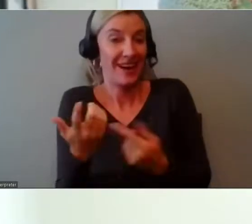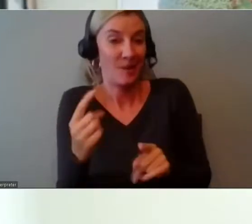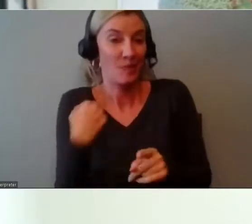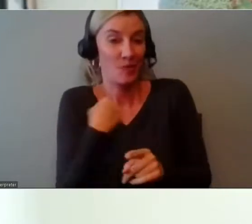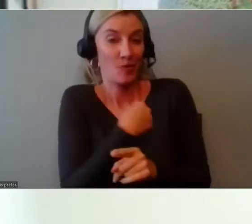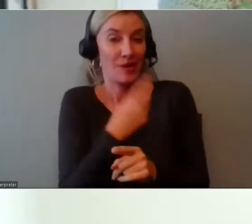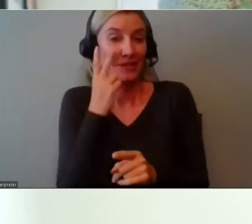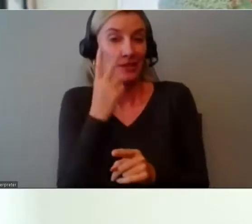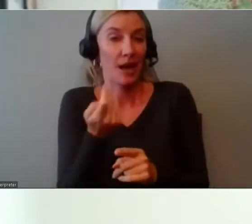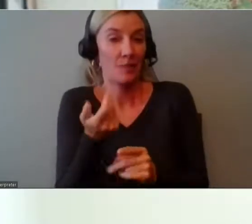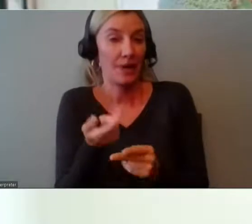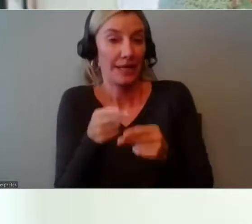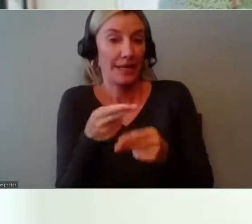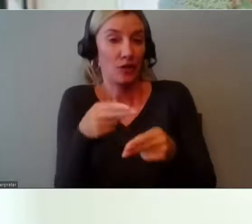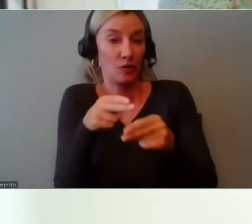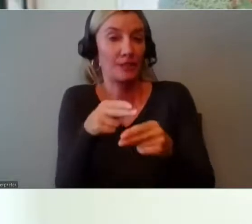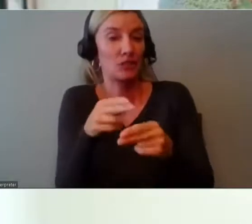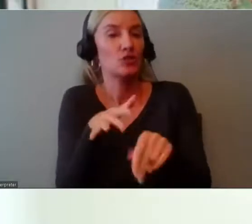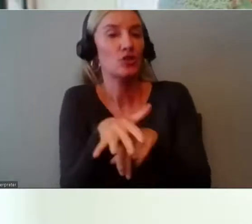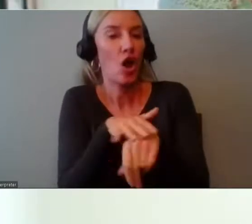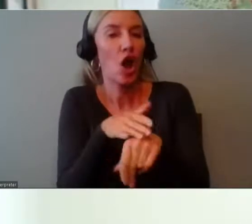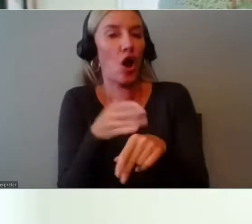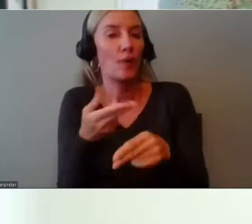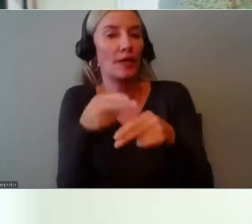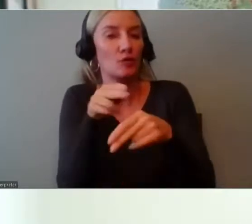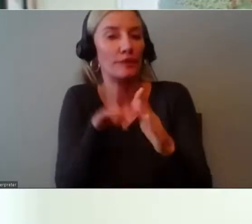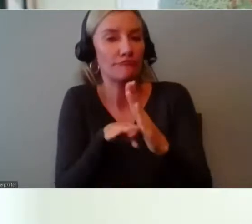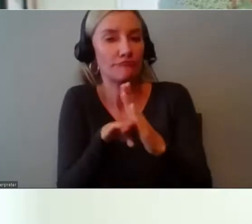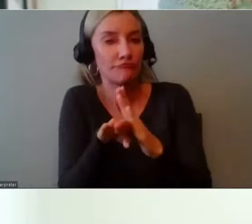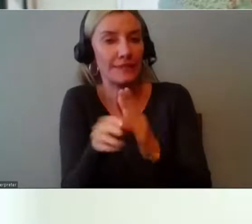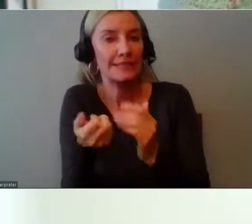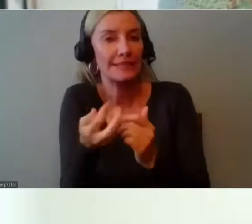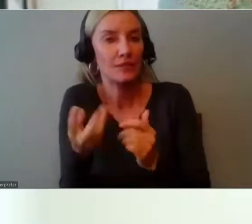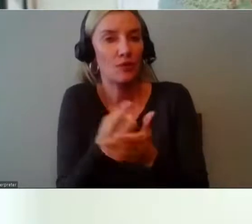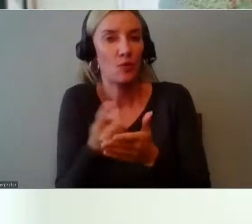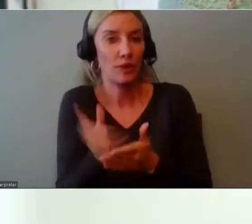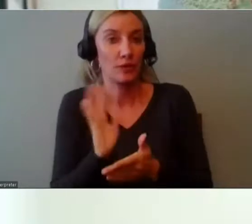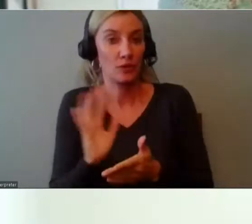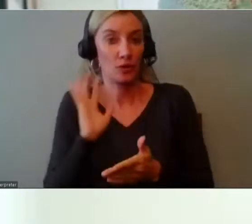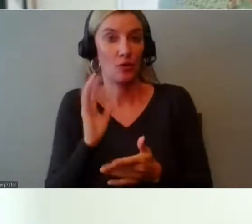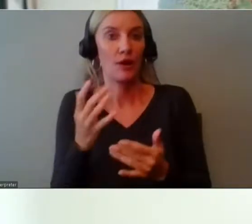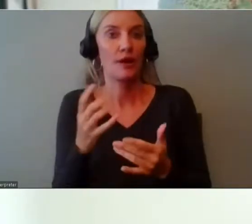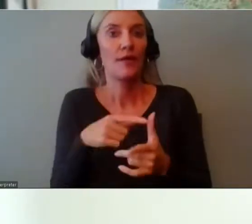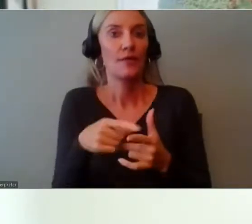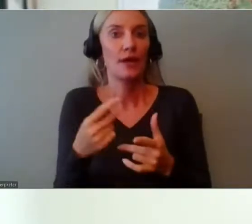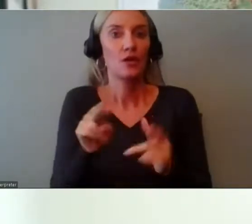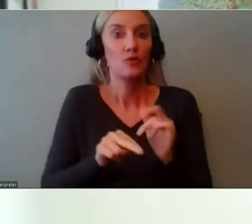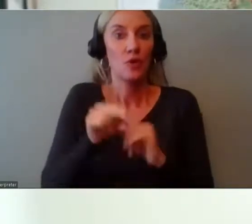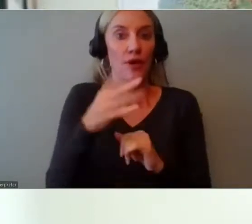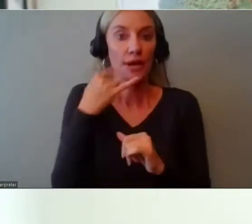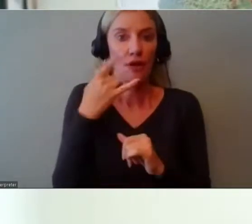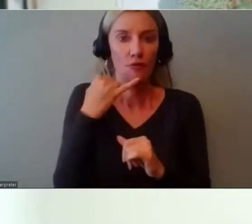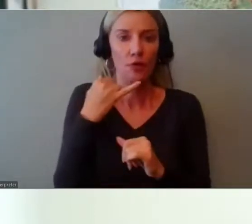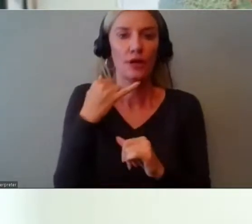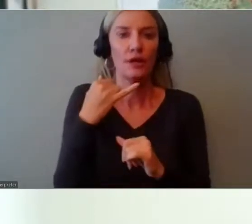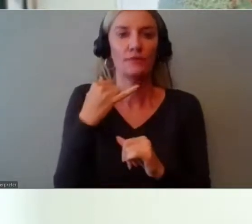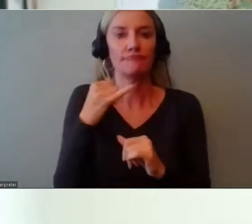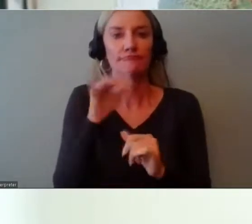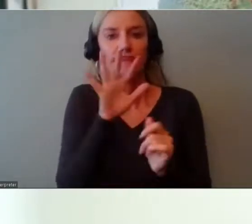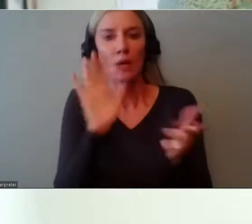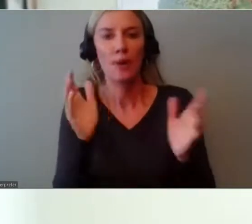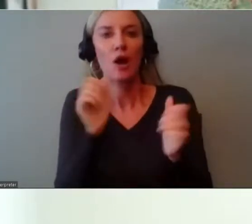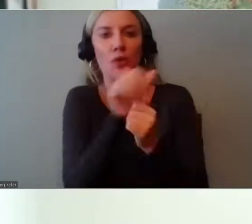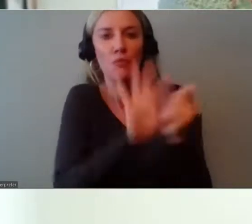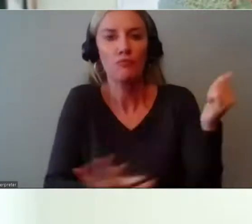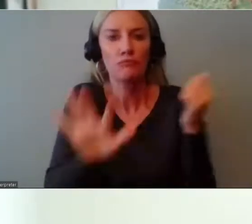slowly several weeks ago. And now we're seeing throughout the rest of the Northern California and California as